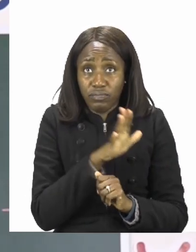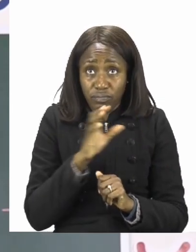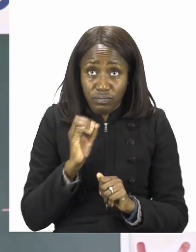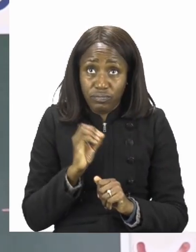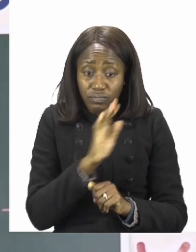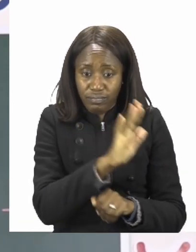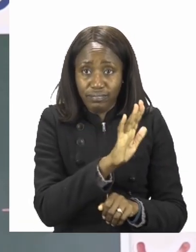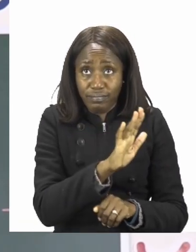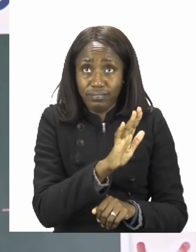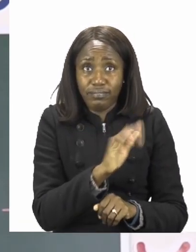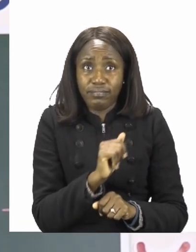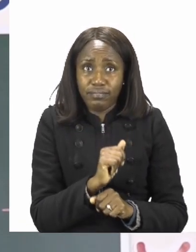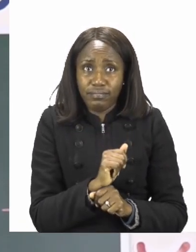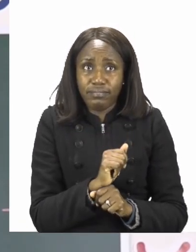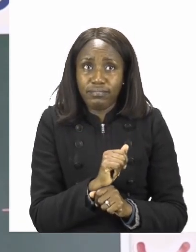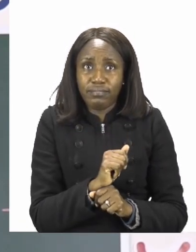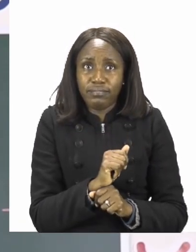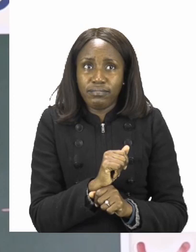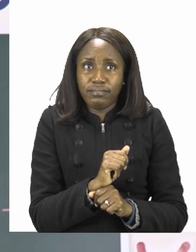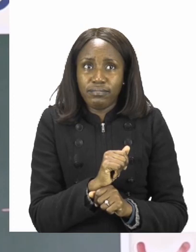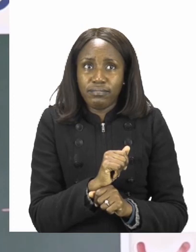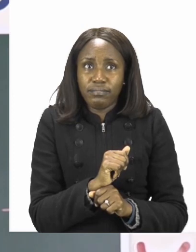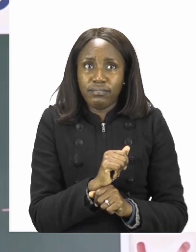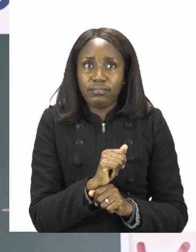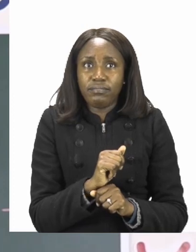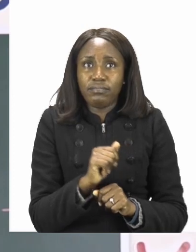already there. Then we say